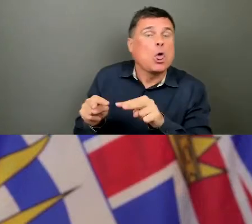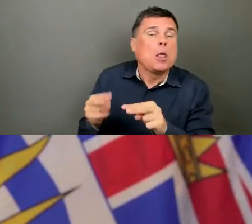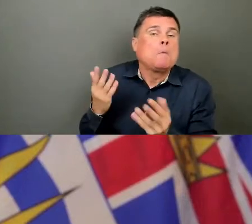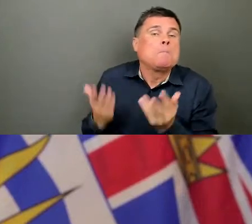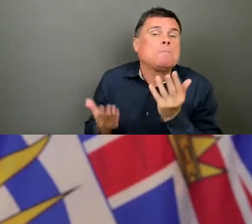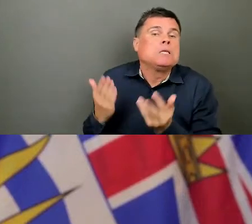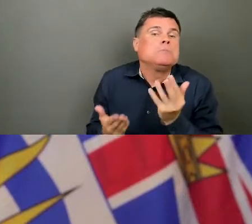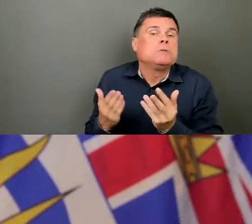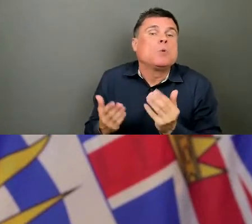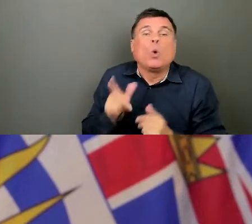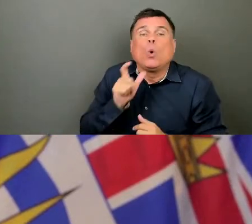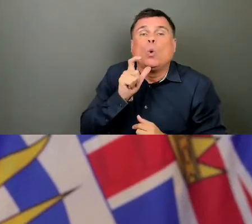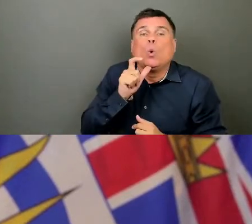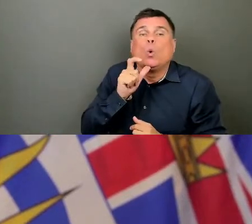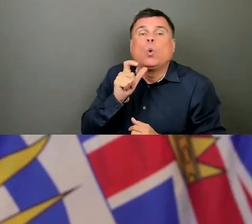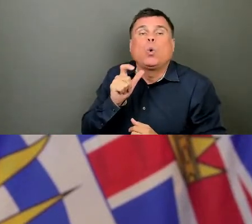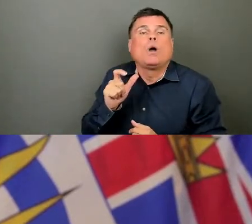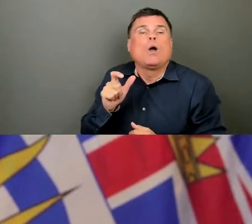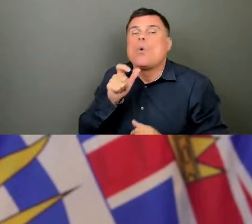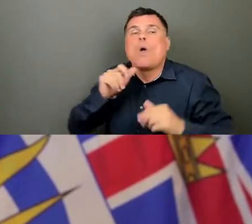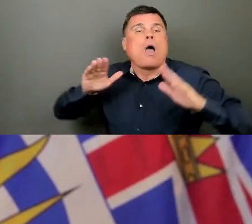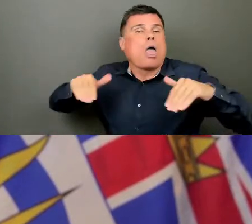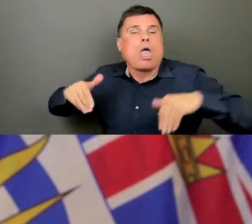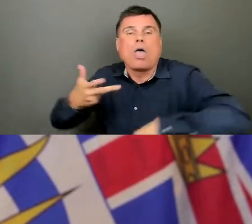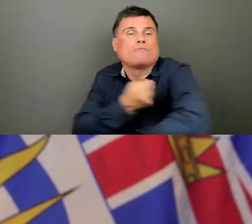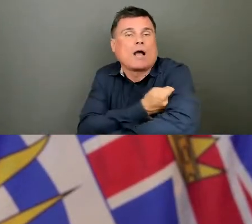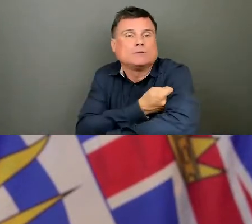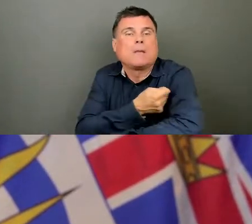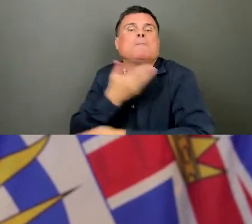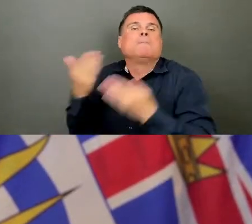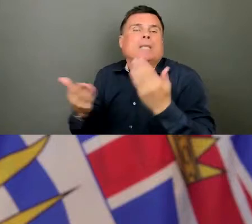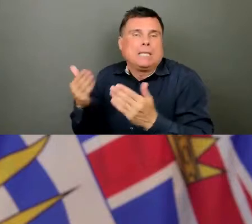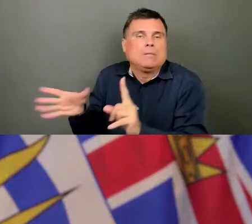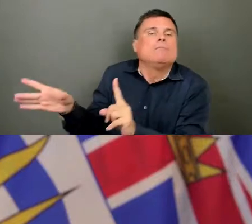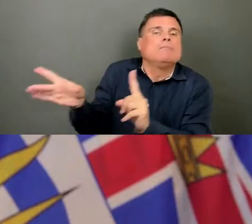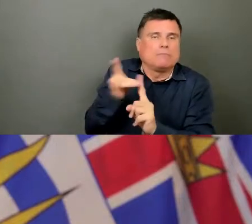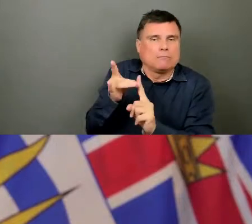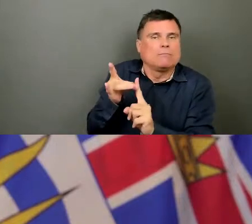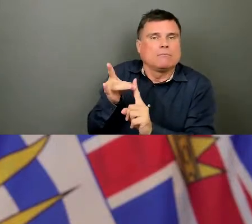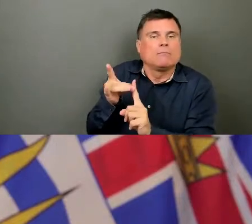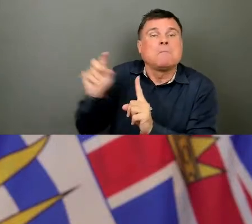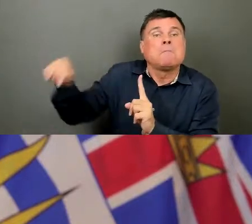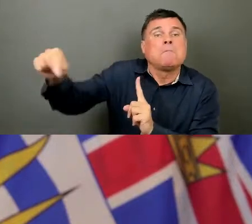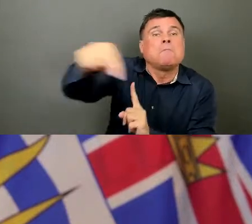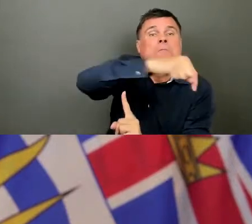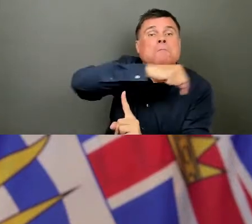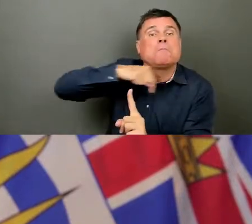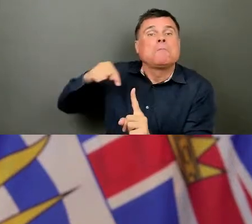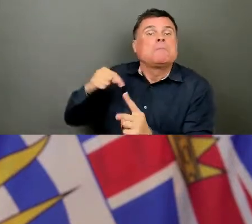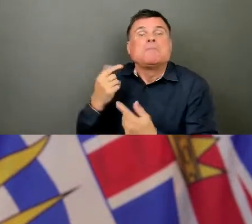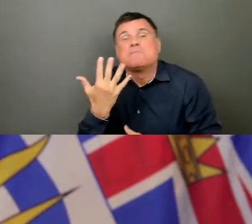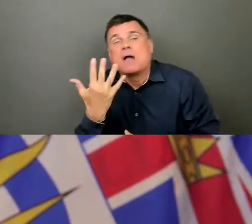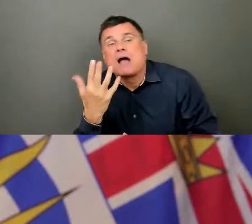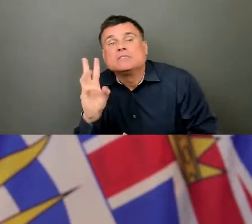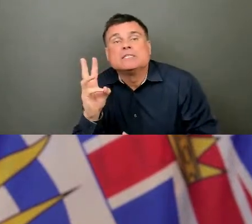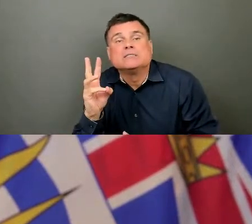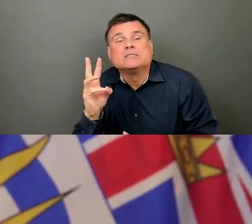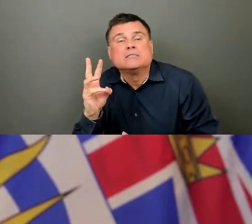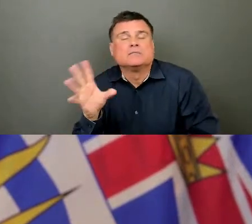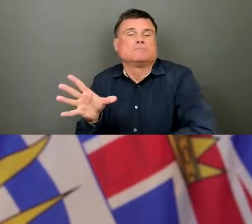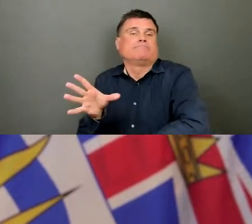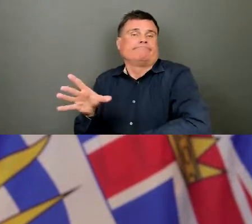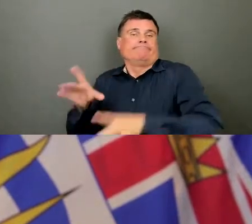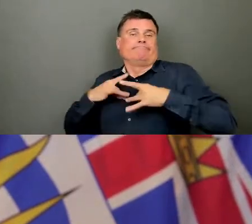the unvaccinated and a small proportion of vaccinated people. So it may transmit to five or six people. So yes, we